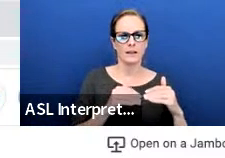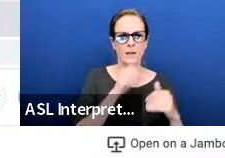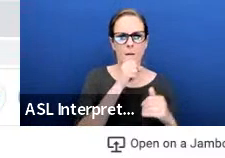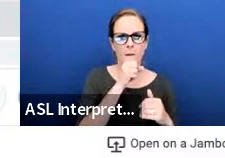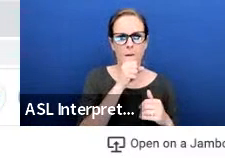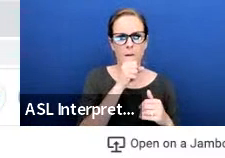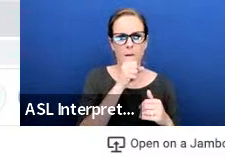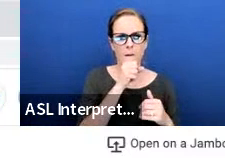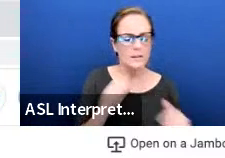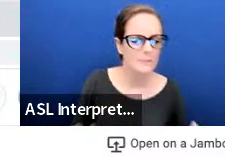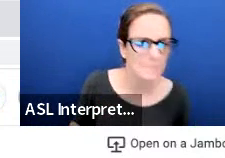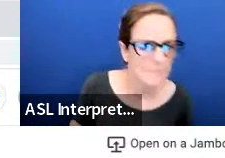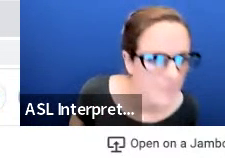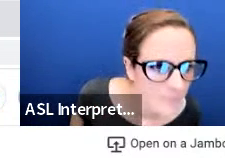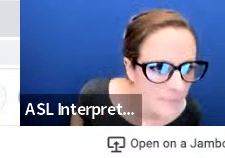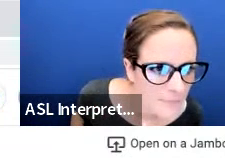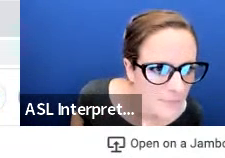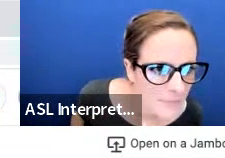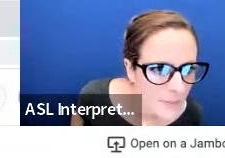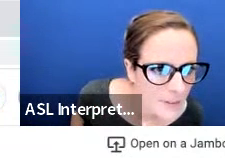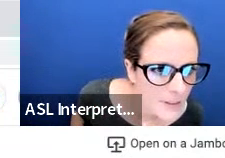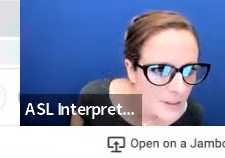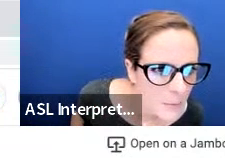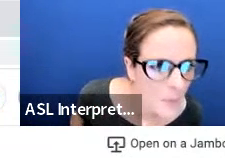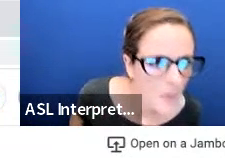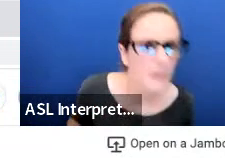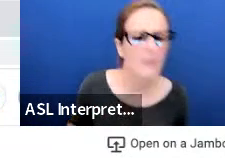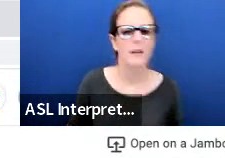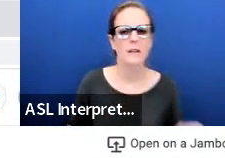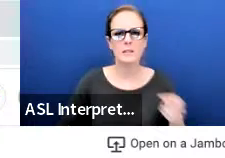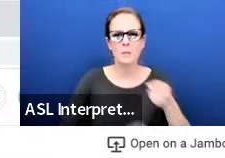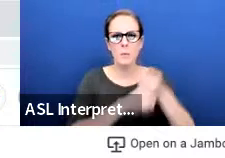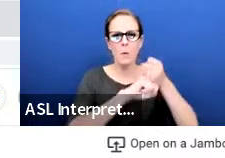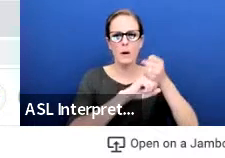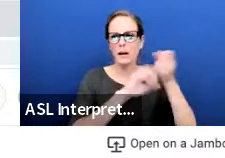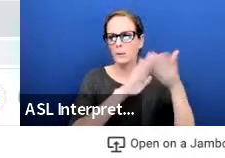what could it take to do this work?